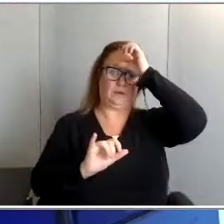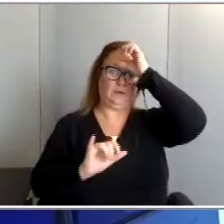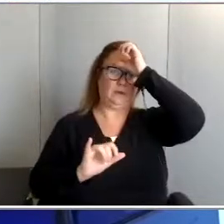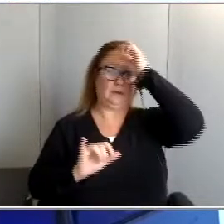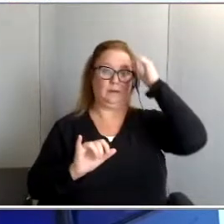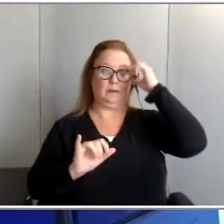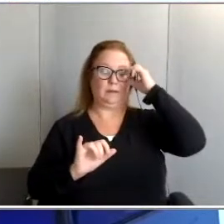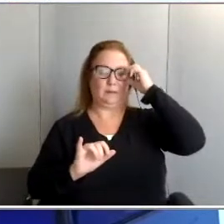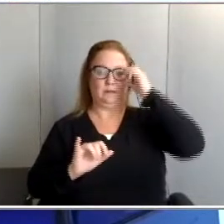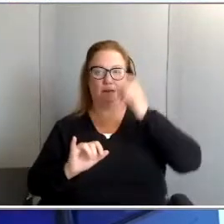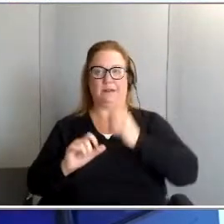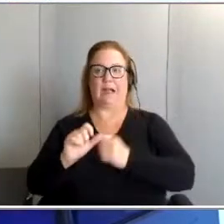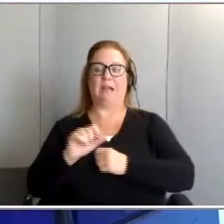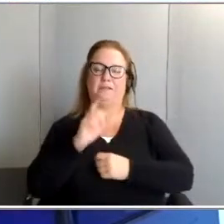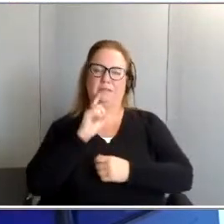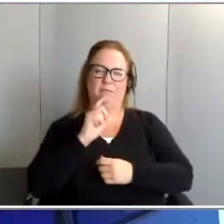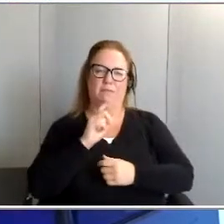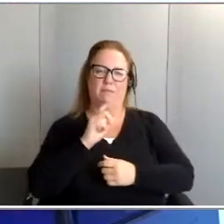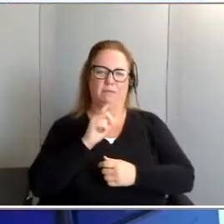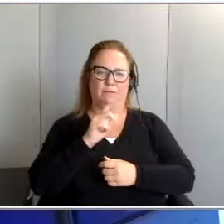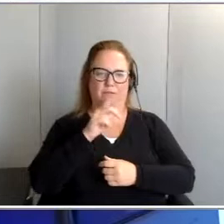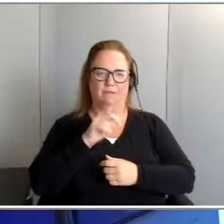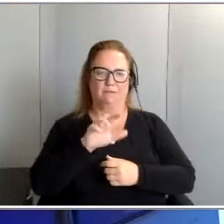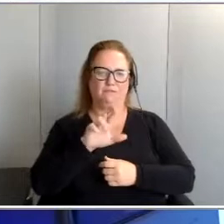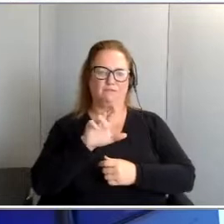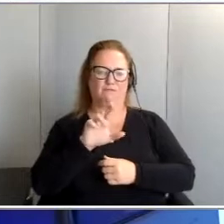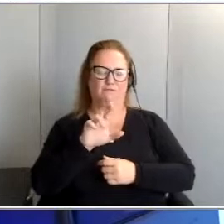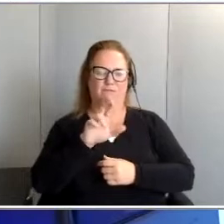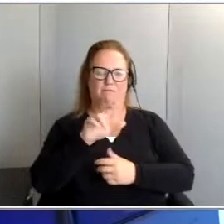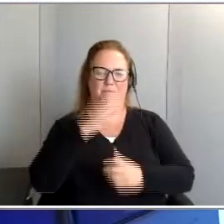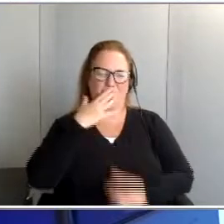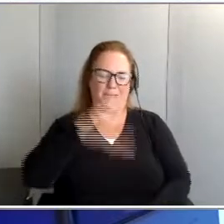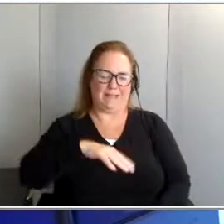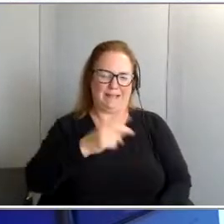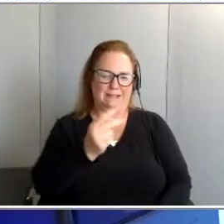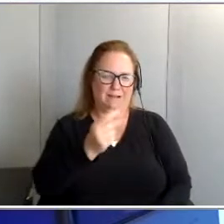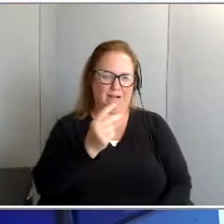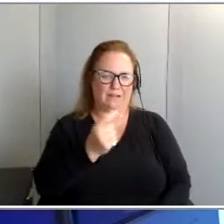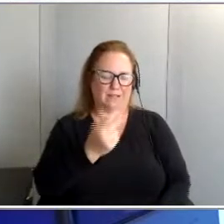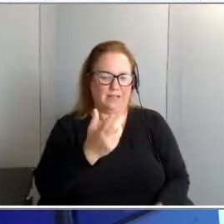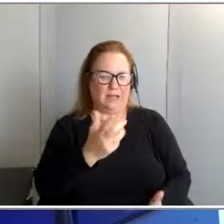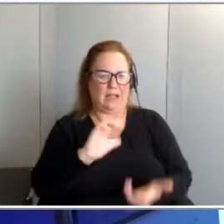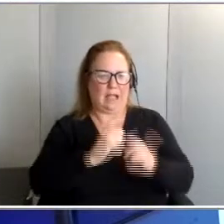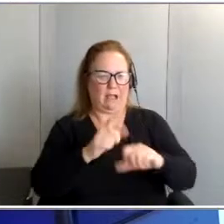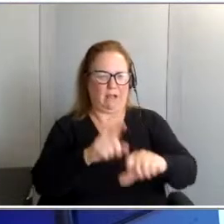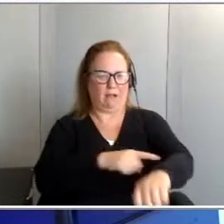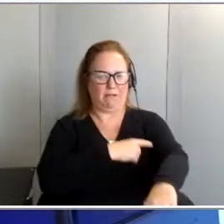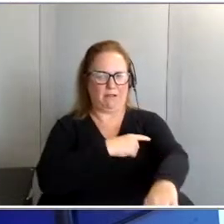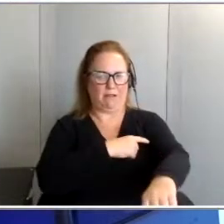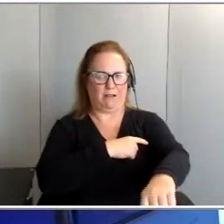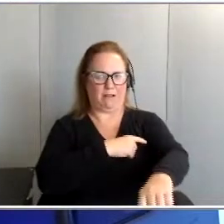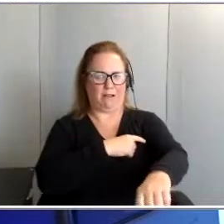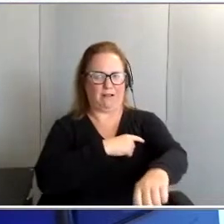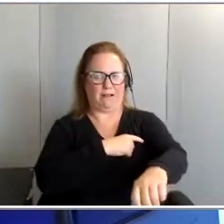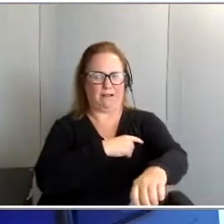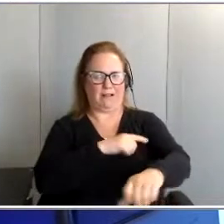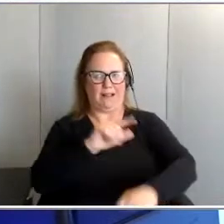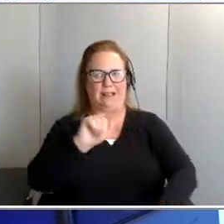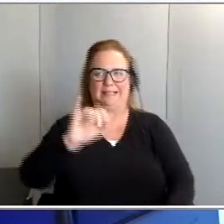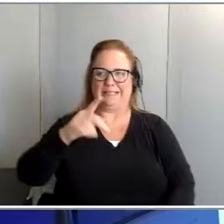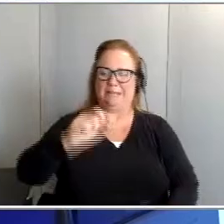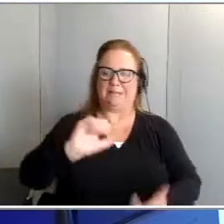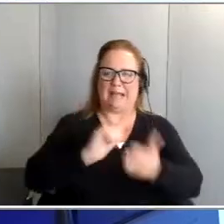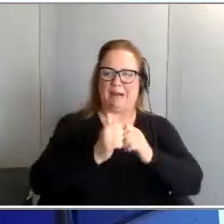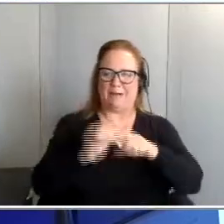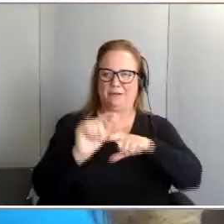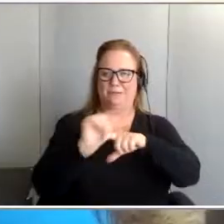I have a couple rotten dogs myself. So how long though did it take to get Camus to be this well behaved? I need some tips, please.